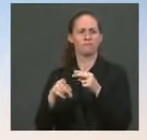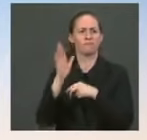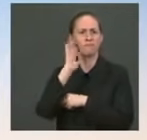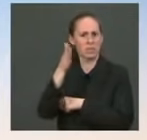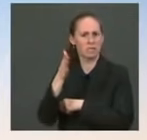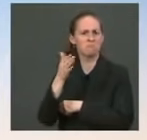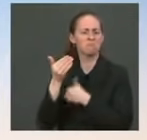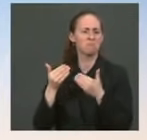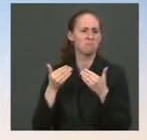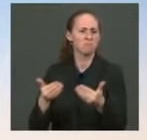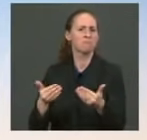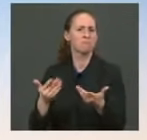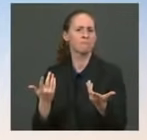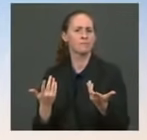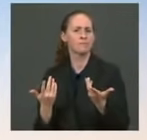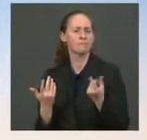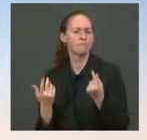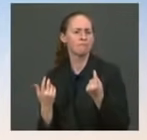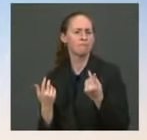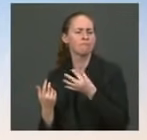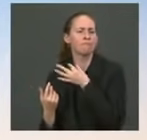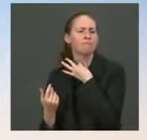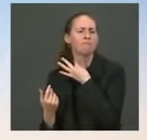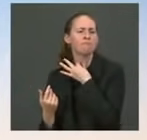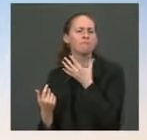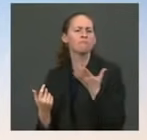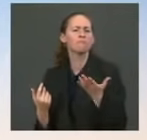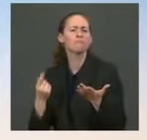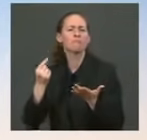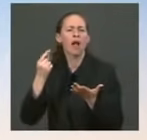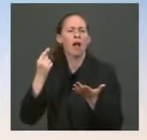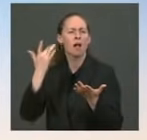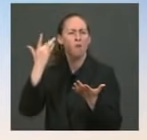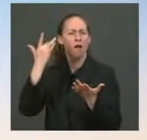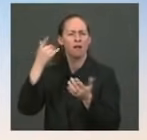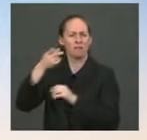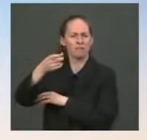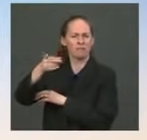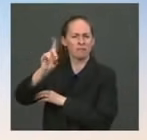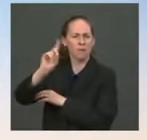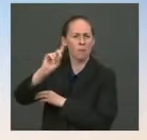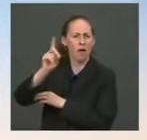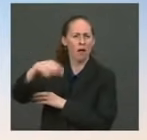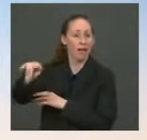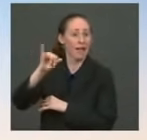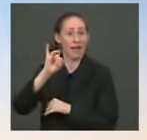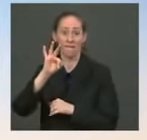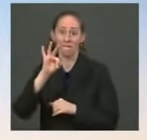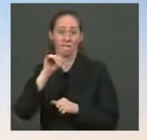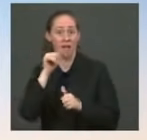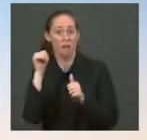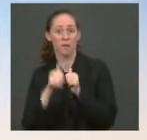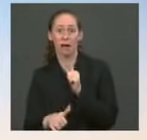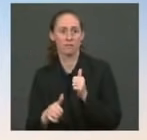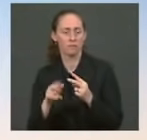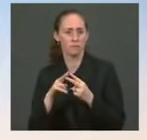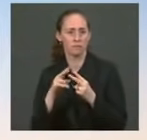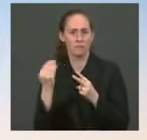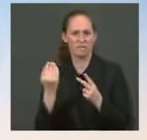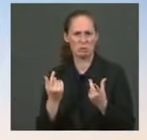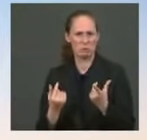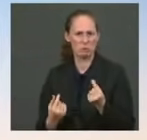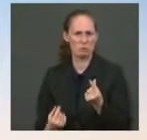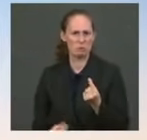out. What is the political risk for Democrats if that does not pass on Monday? We